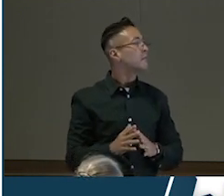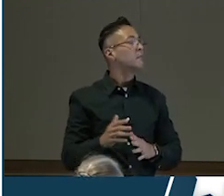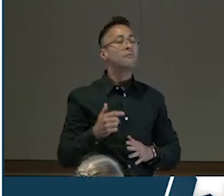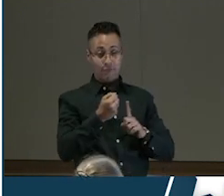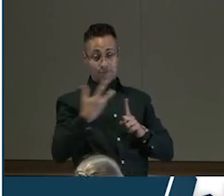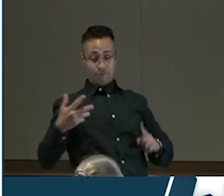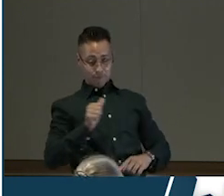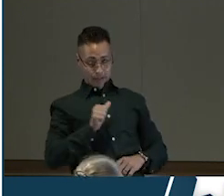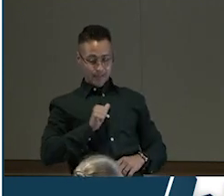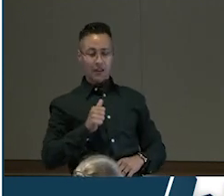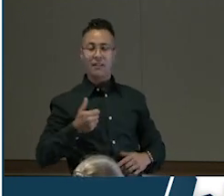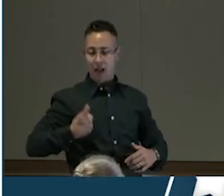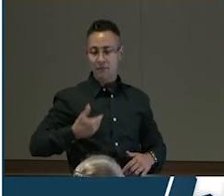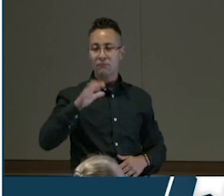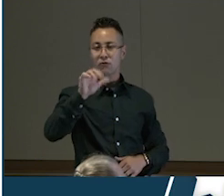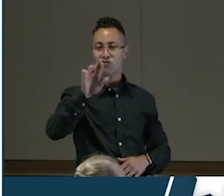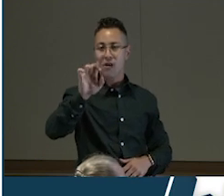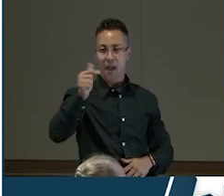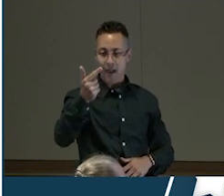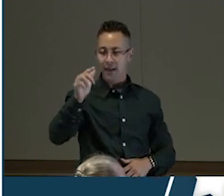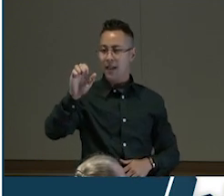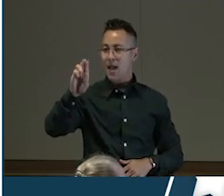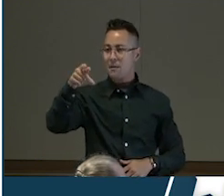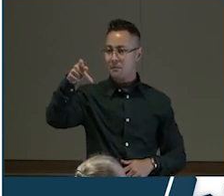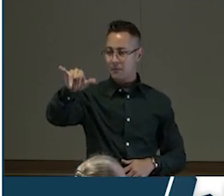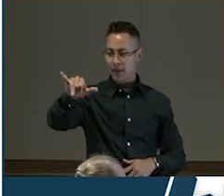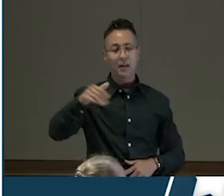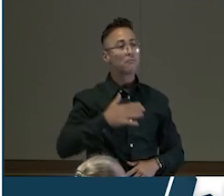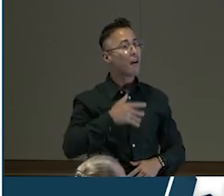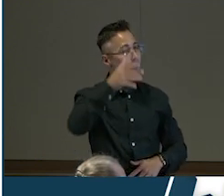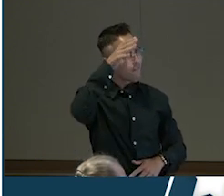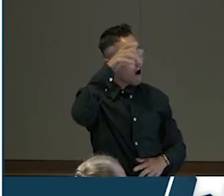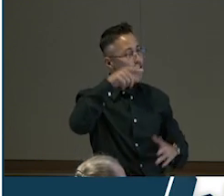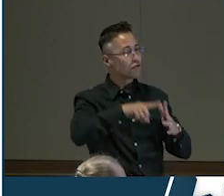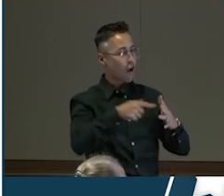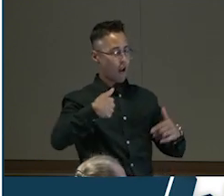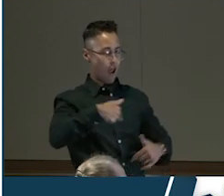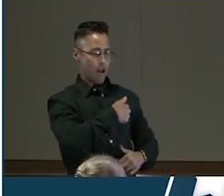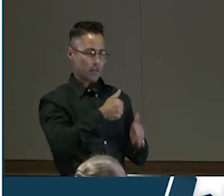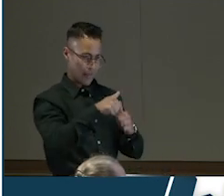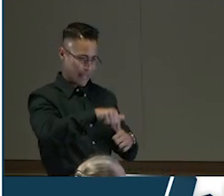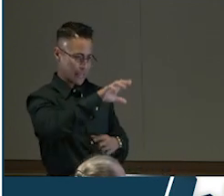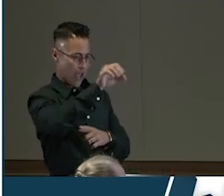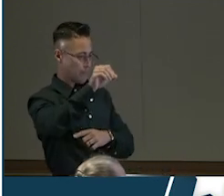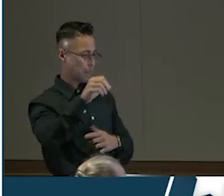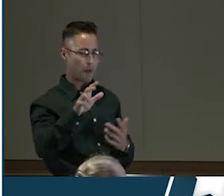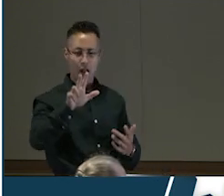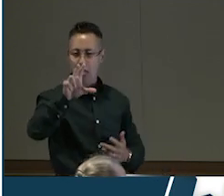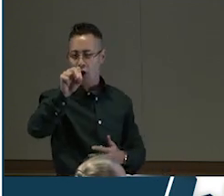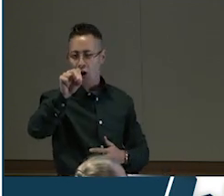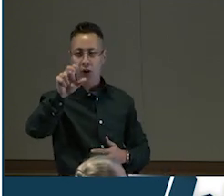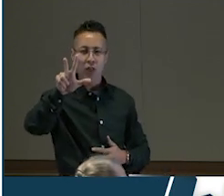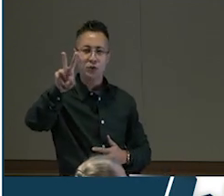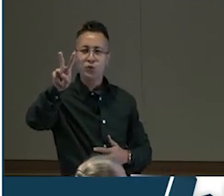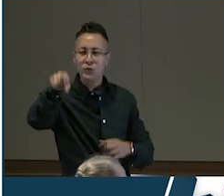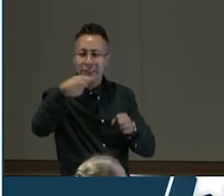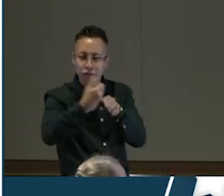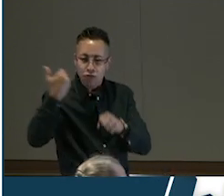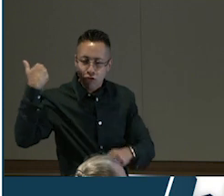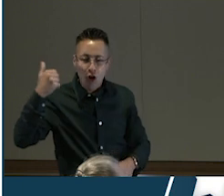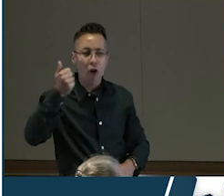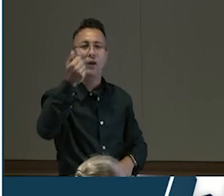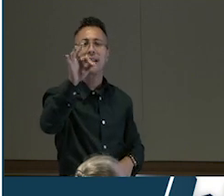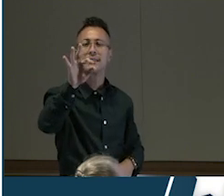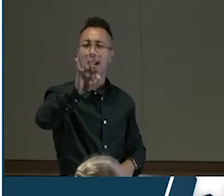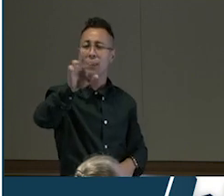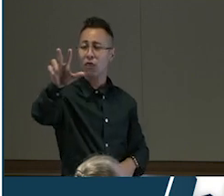start with, I'm Craig Eppy. My father actually started us in this space about 32 years ago now. It was